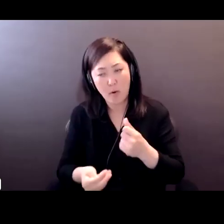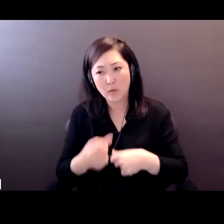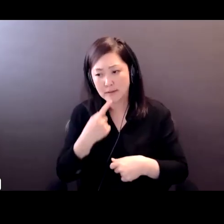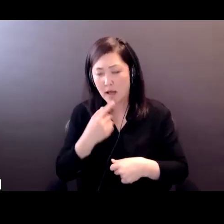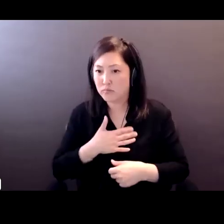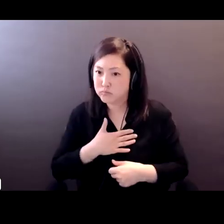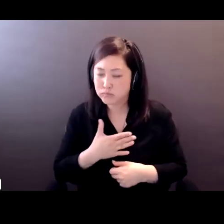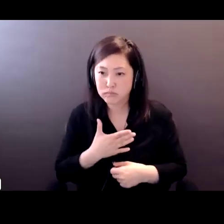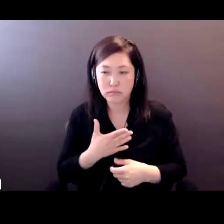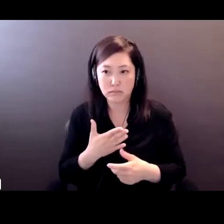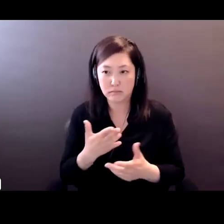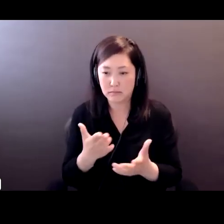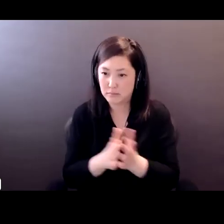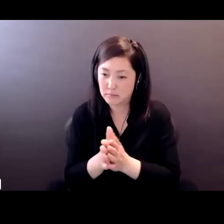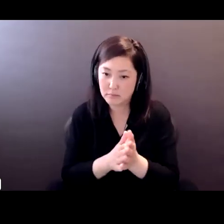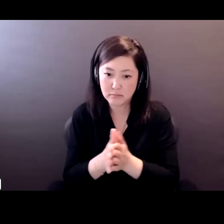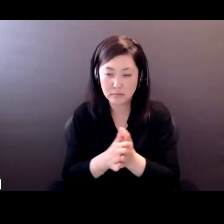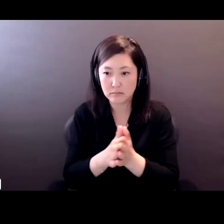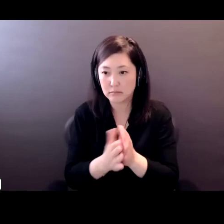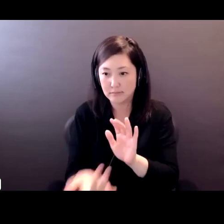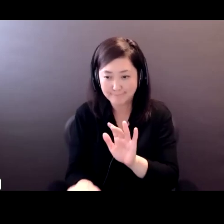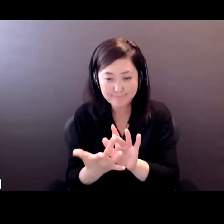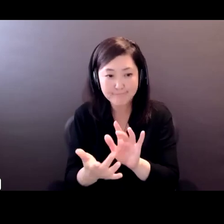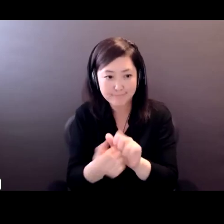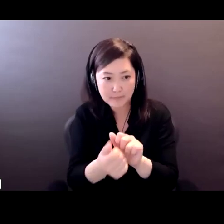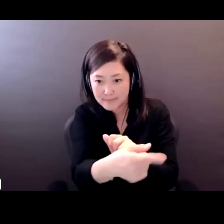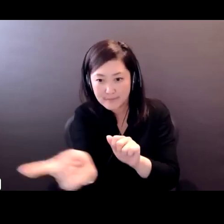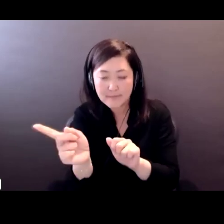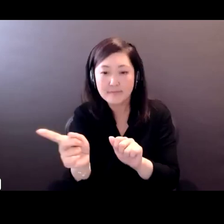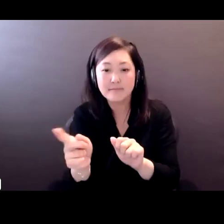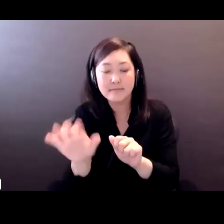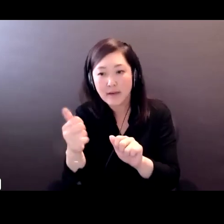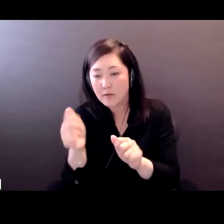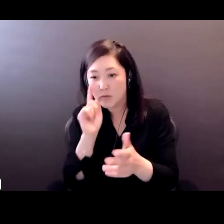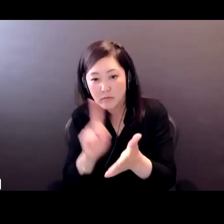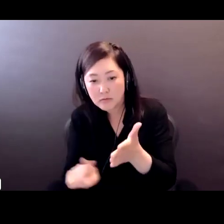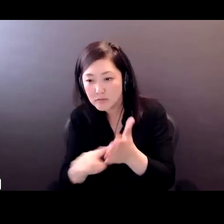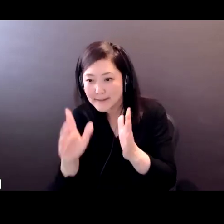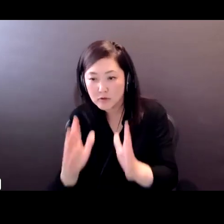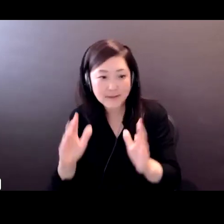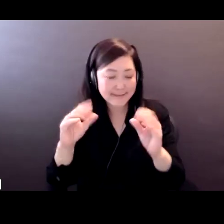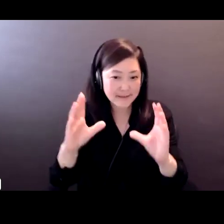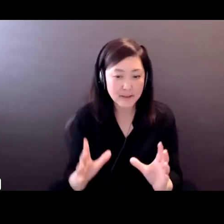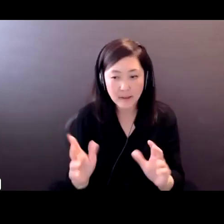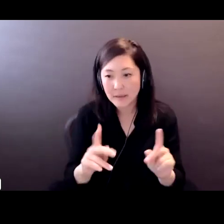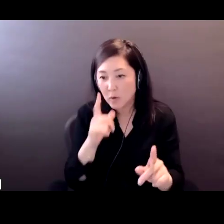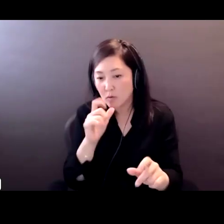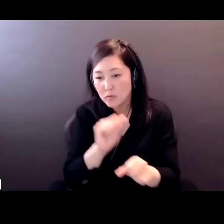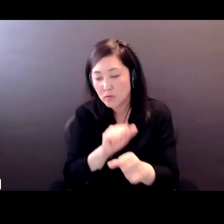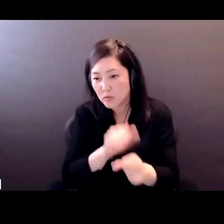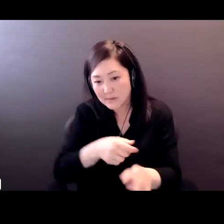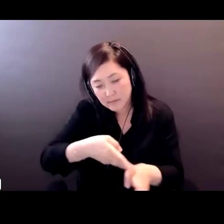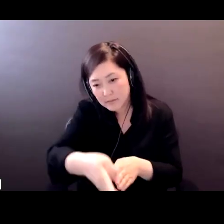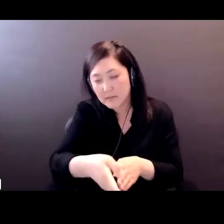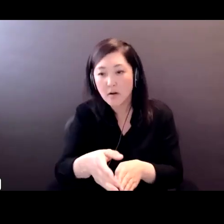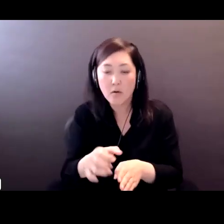extremely interested in hearing from other, academics, researchers, people who work in the field or on the topic of